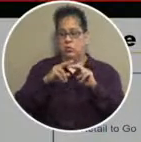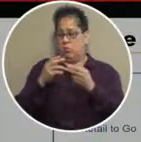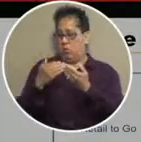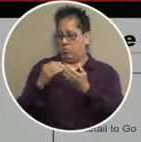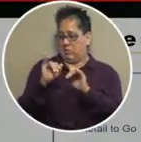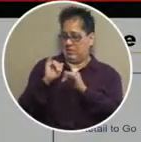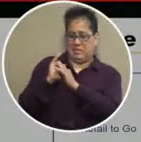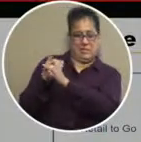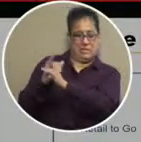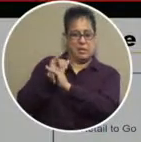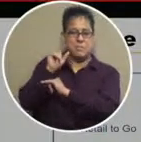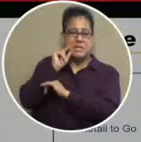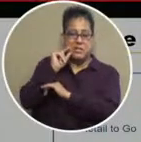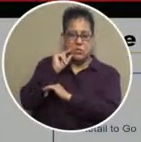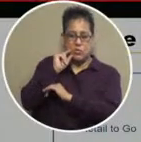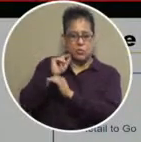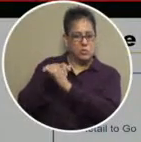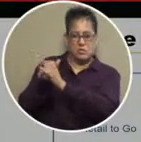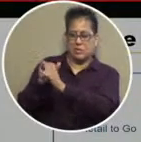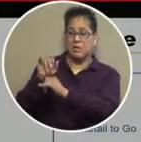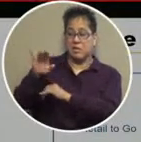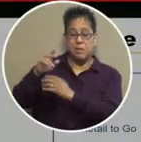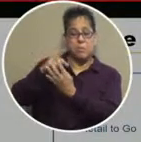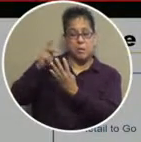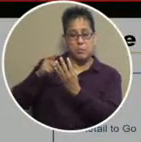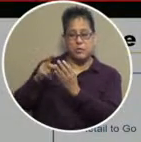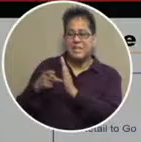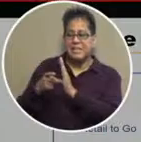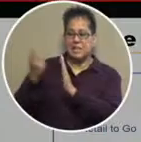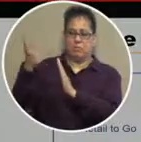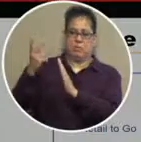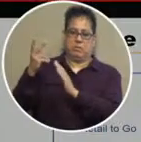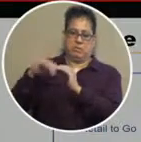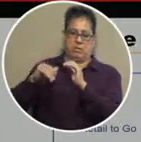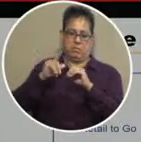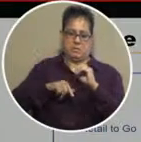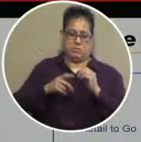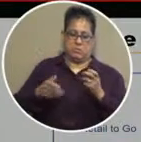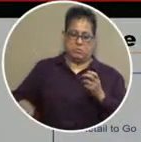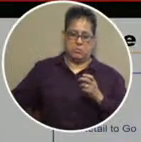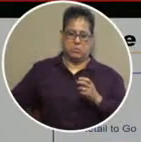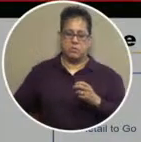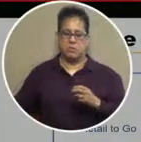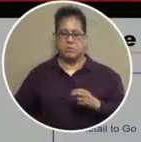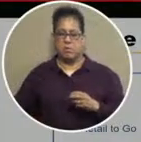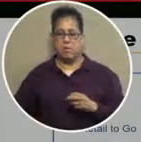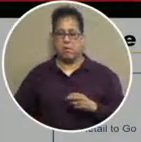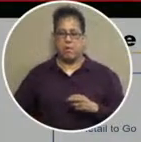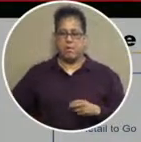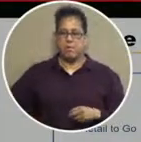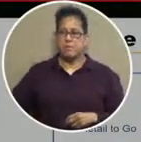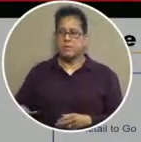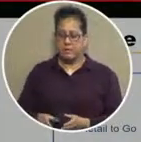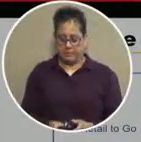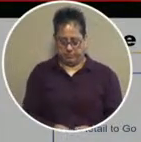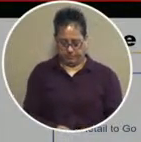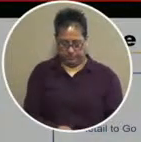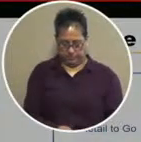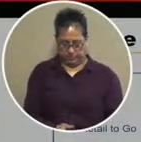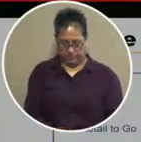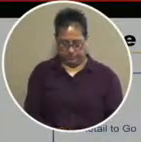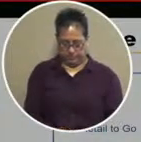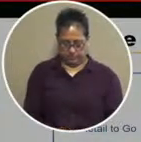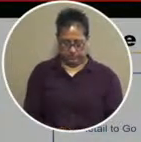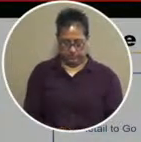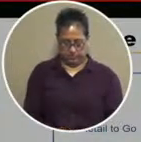San Antonio, who has a population that's double ours. Well, Peter, there were some conversations this